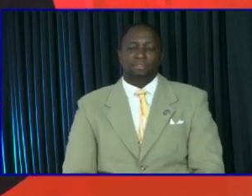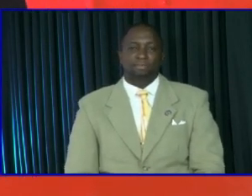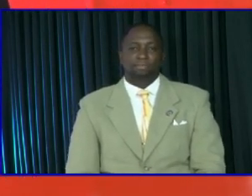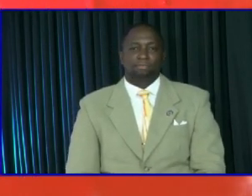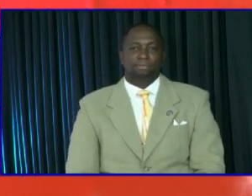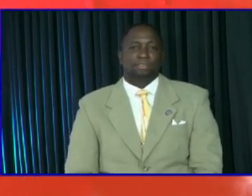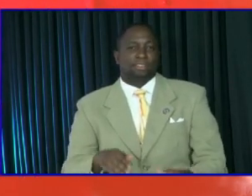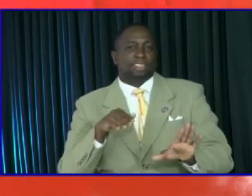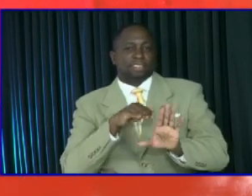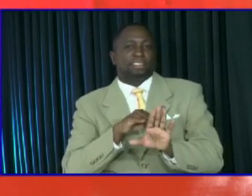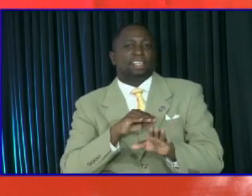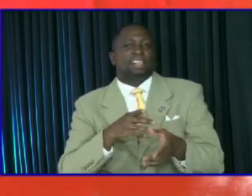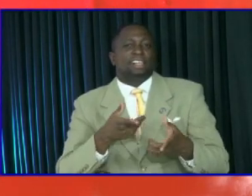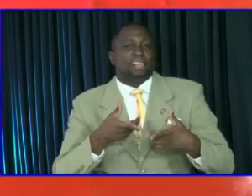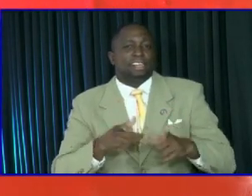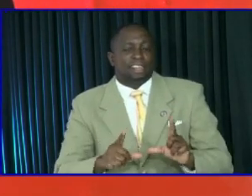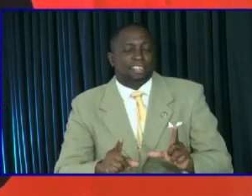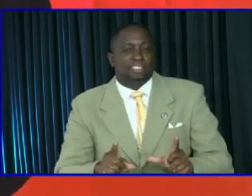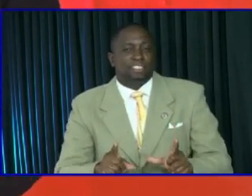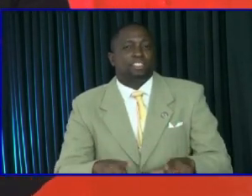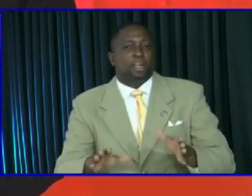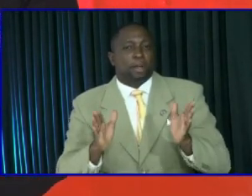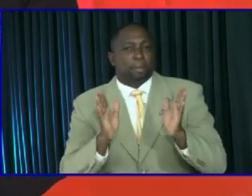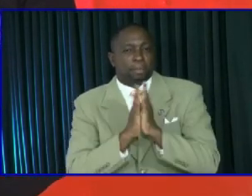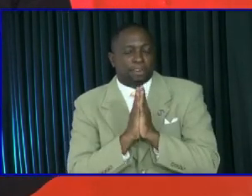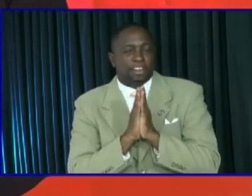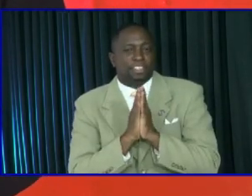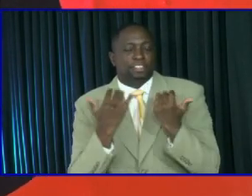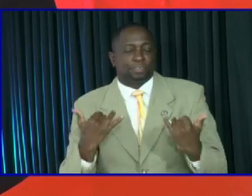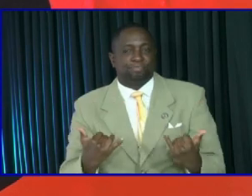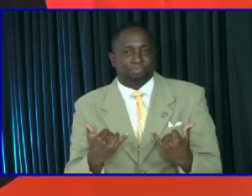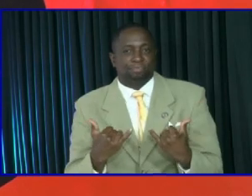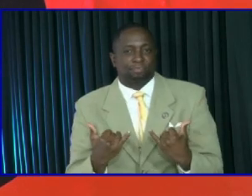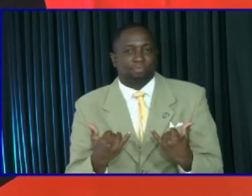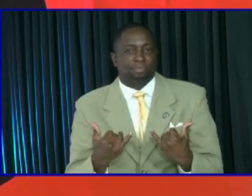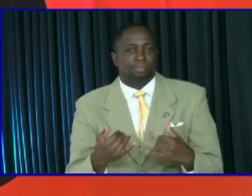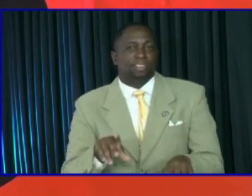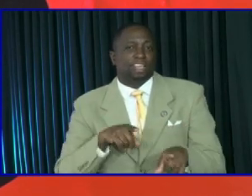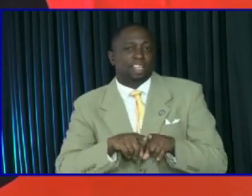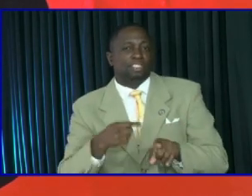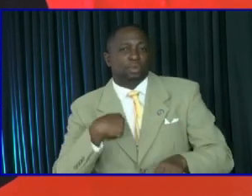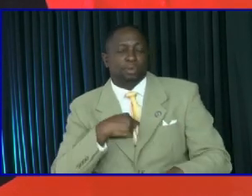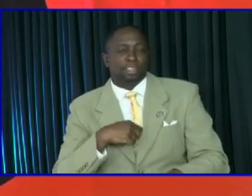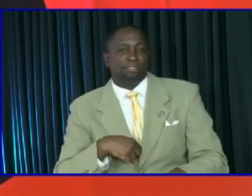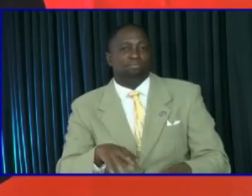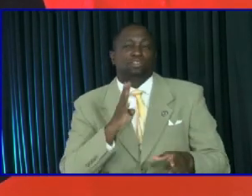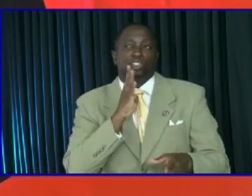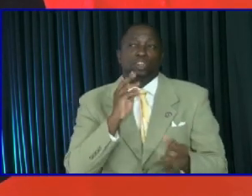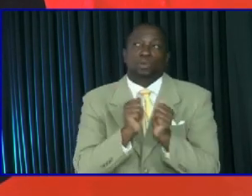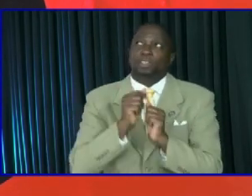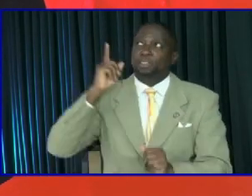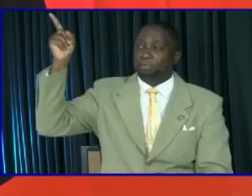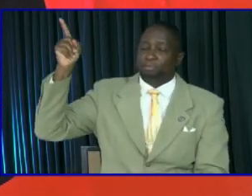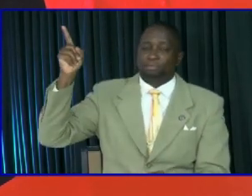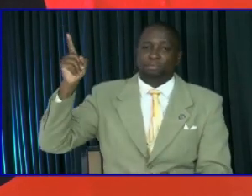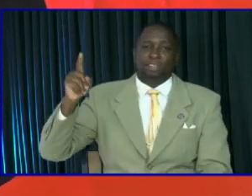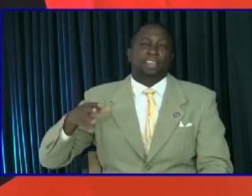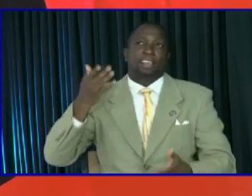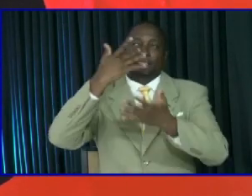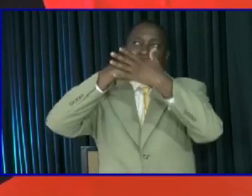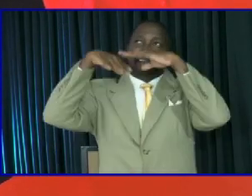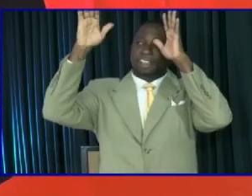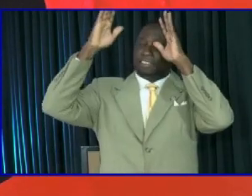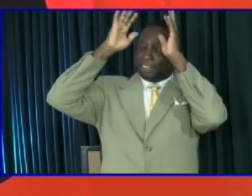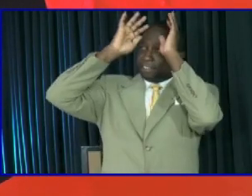At this time, let us assume an attitude of prayer as we come to our Father. And so, Heavenly